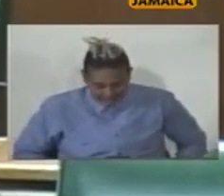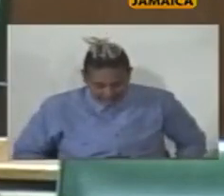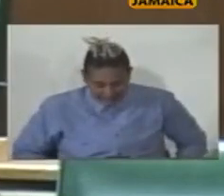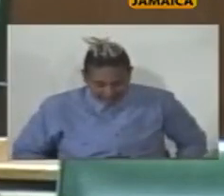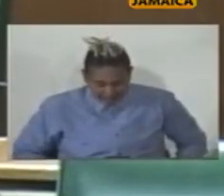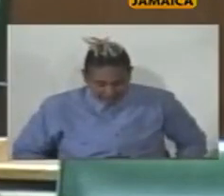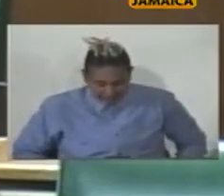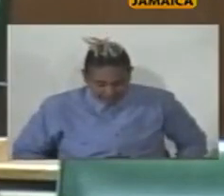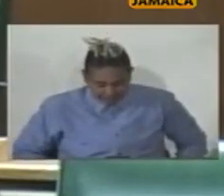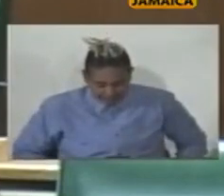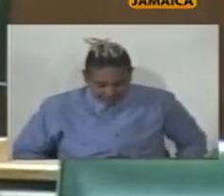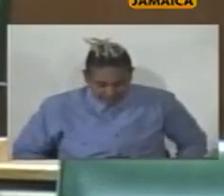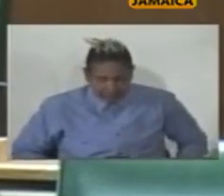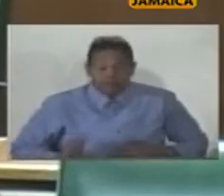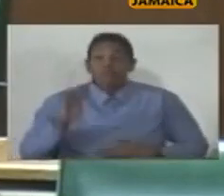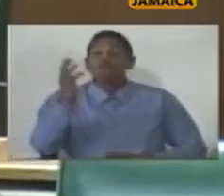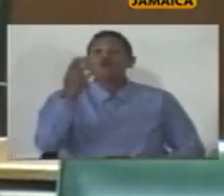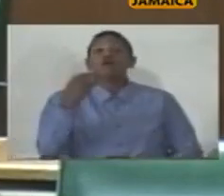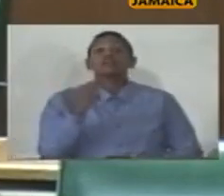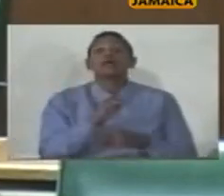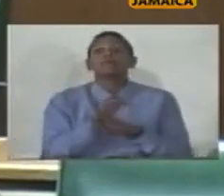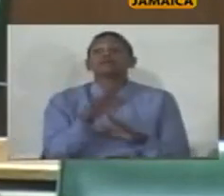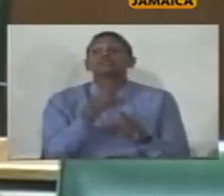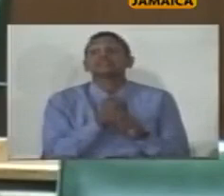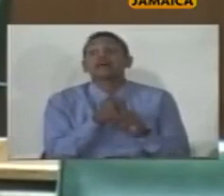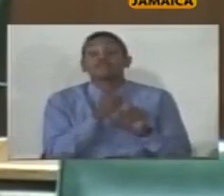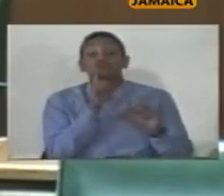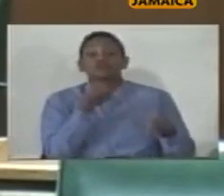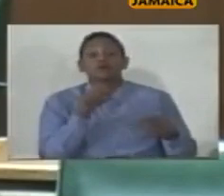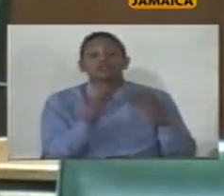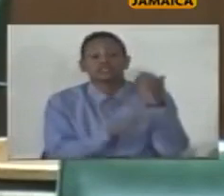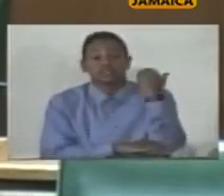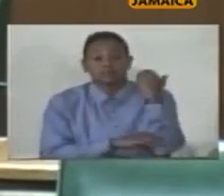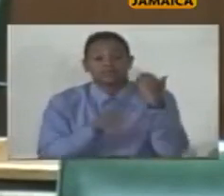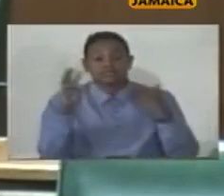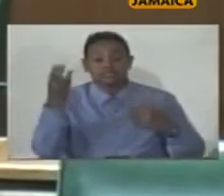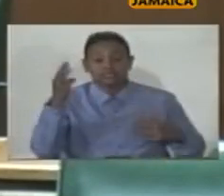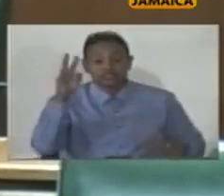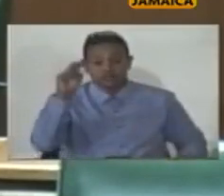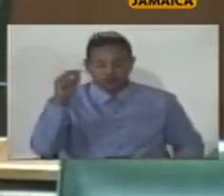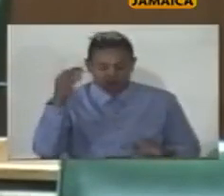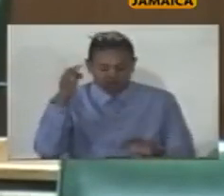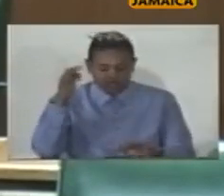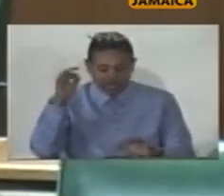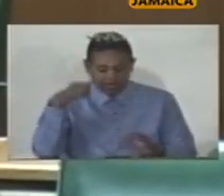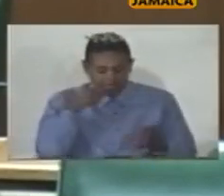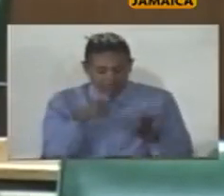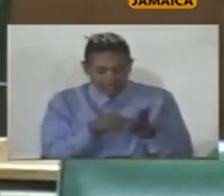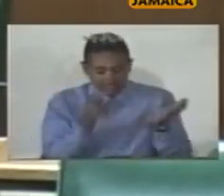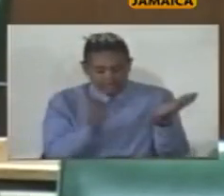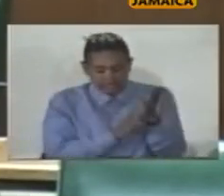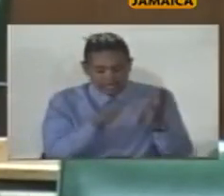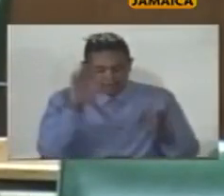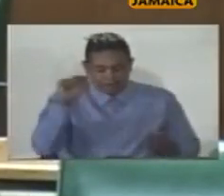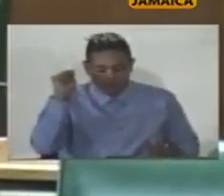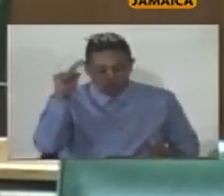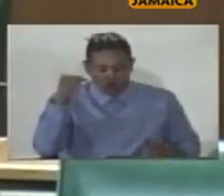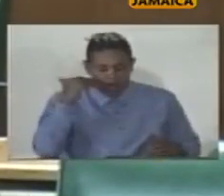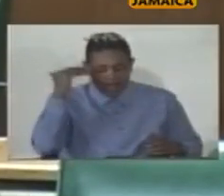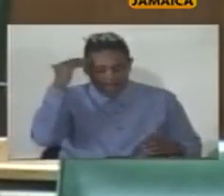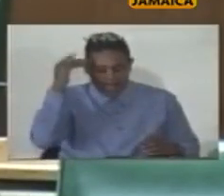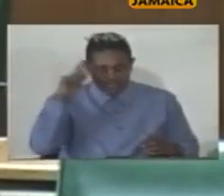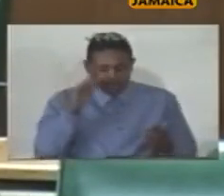4. Has the Minister responded to the September 16, 2019 letter signed by all heads